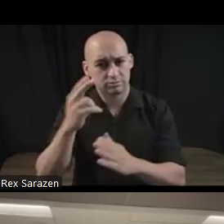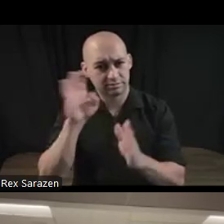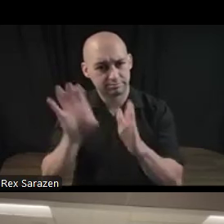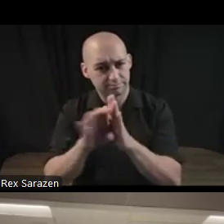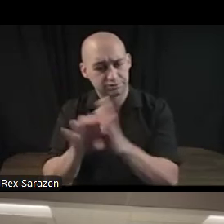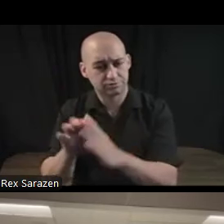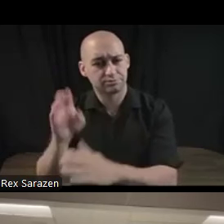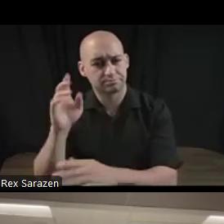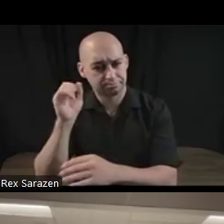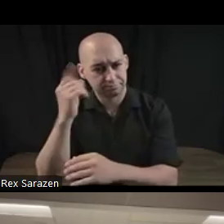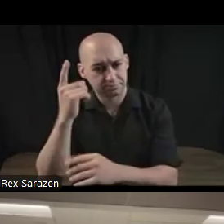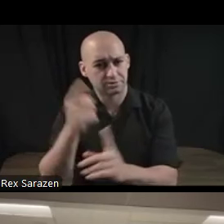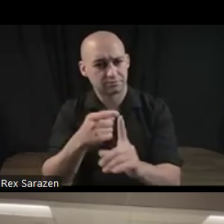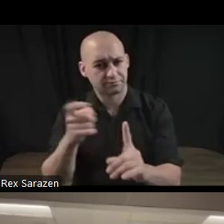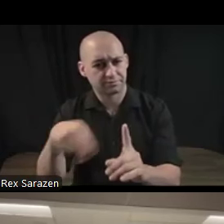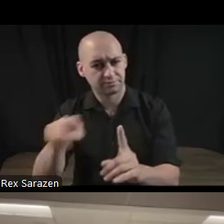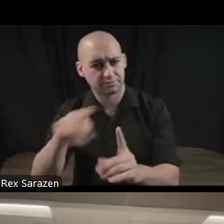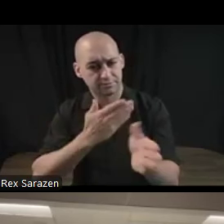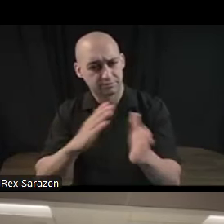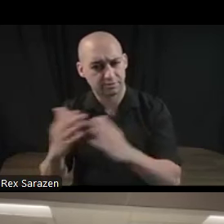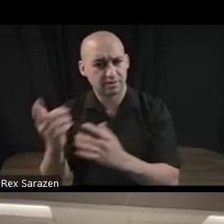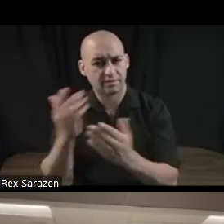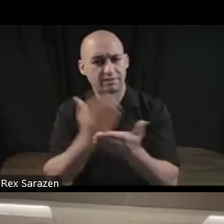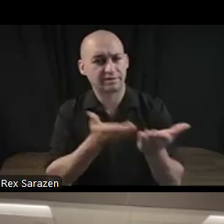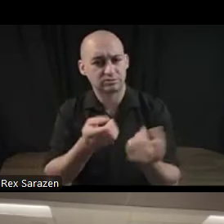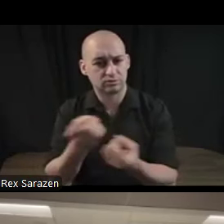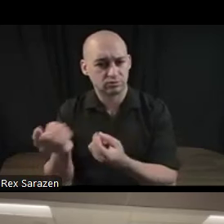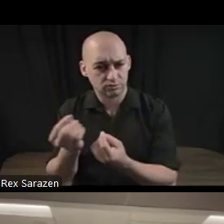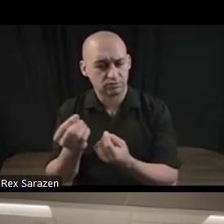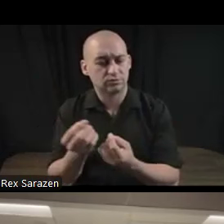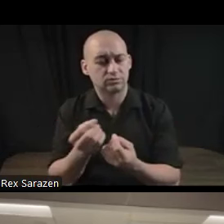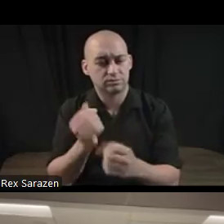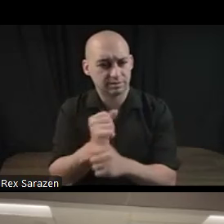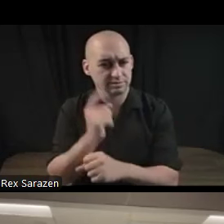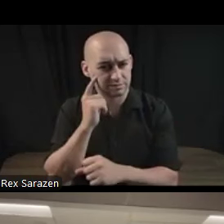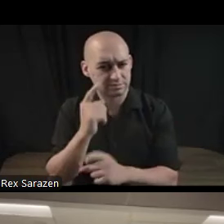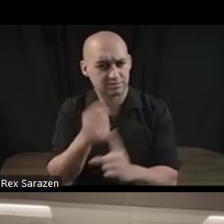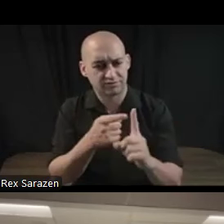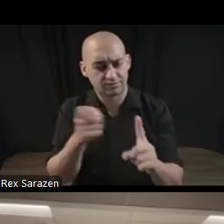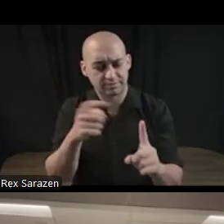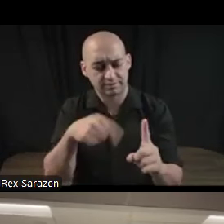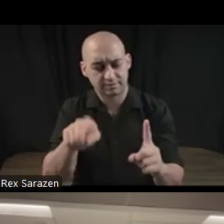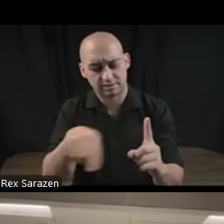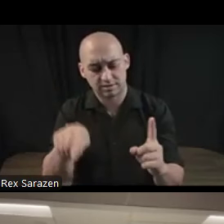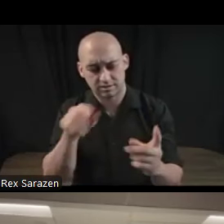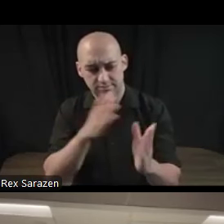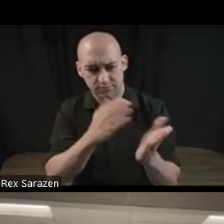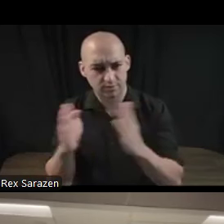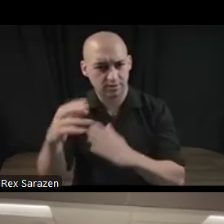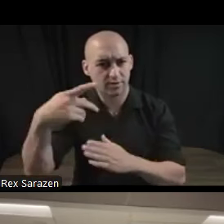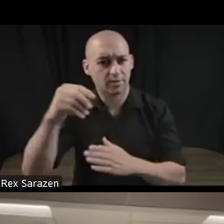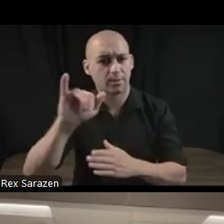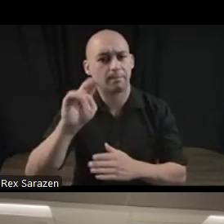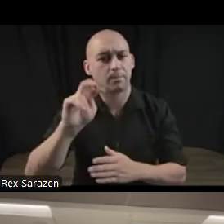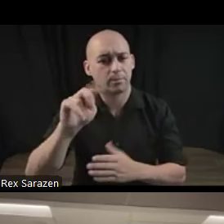We're using examples of things to do that resonates for specific communities. So what I think the Pointer study is phenomenal, and